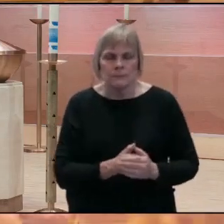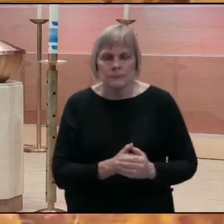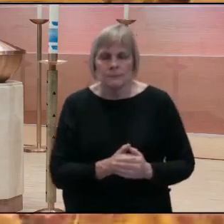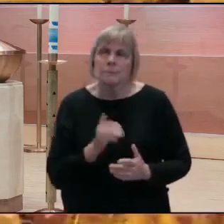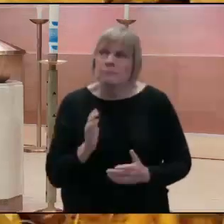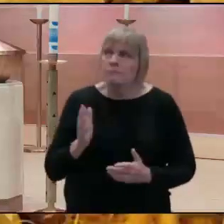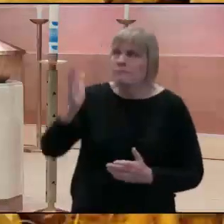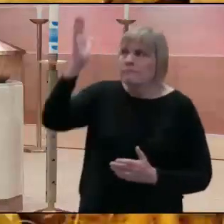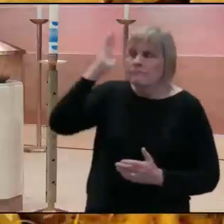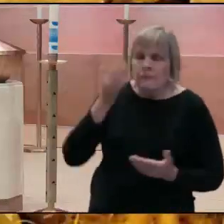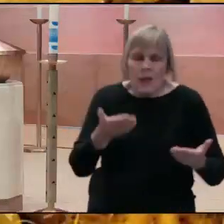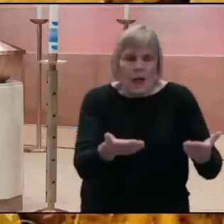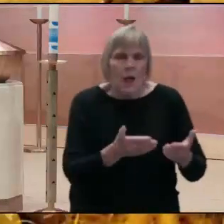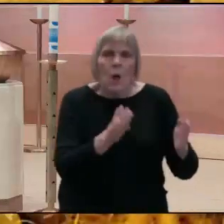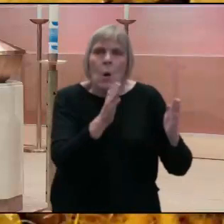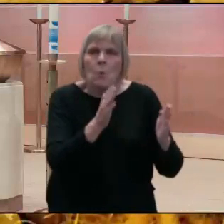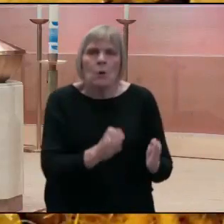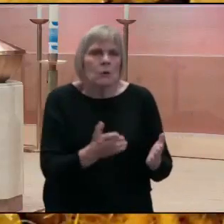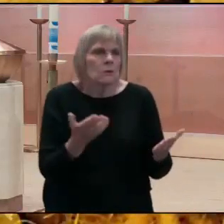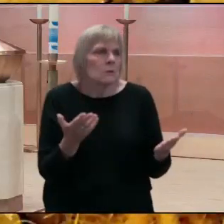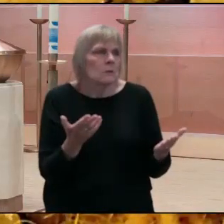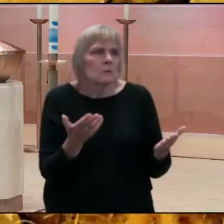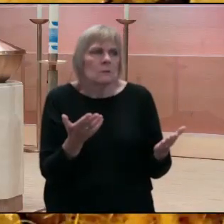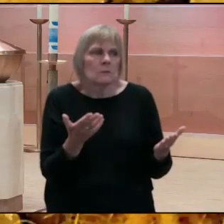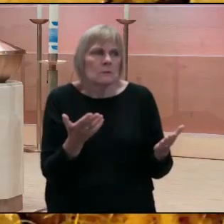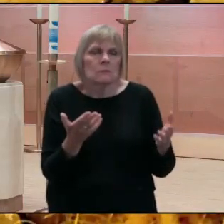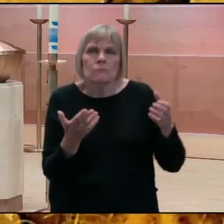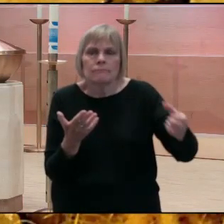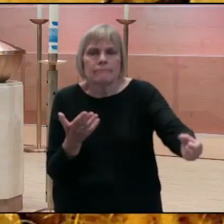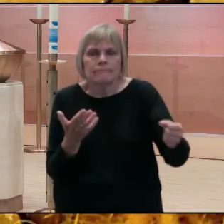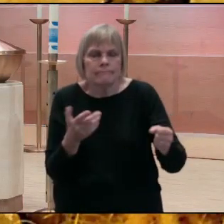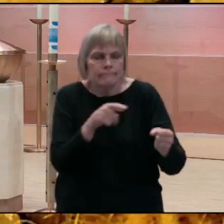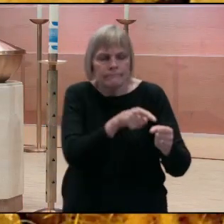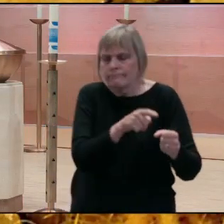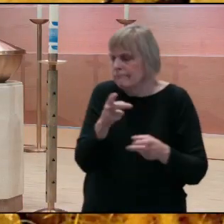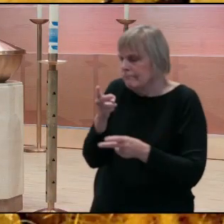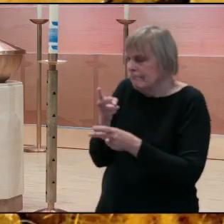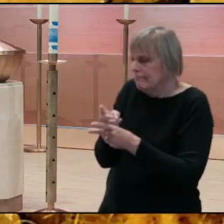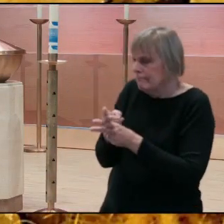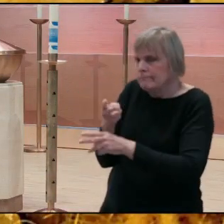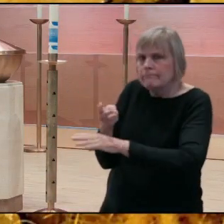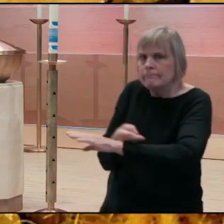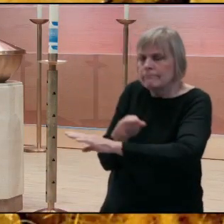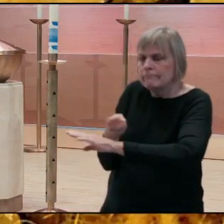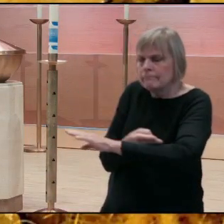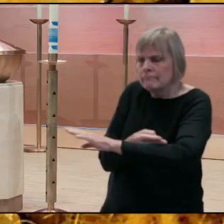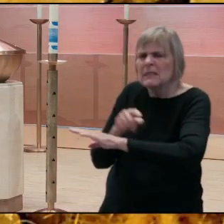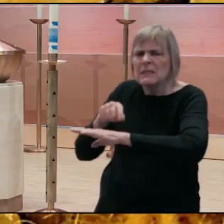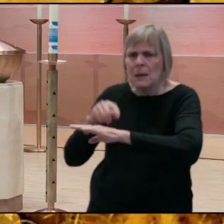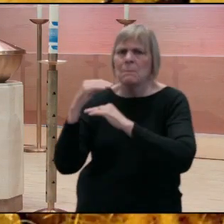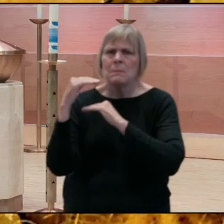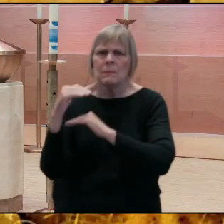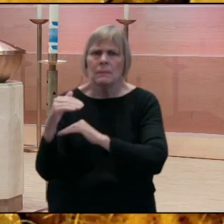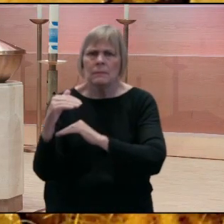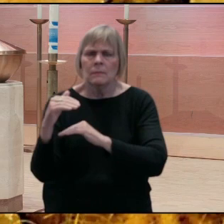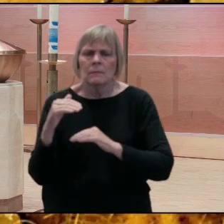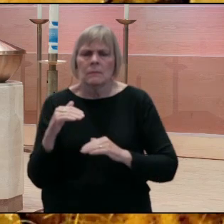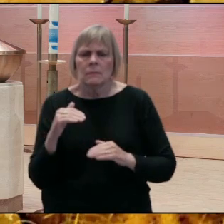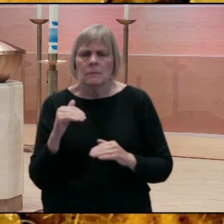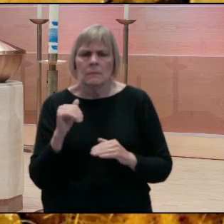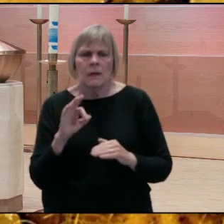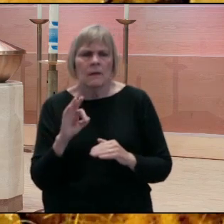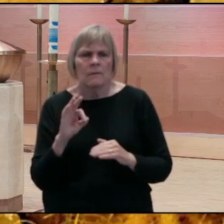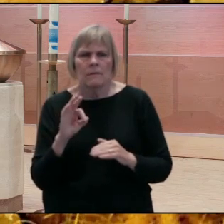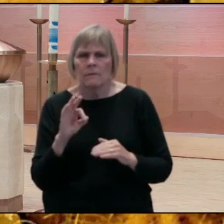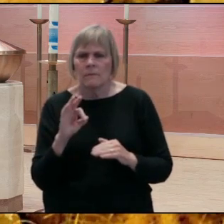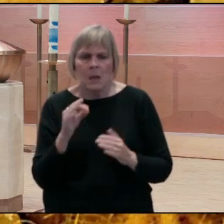back in those days, a hired hand is someone who would be brought in to take care of the sheep for a limited amount of time. They'd be given